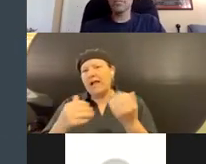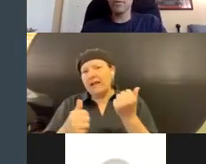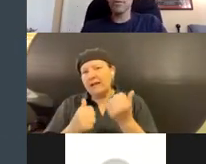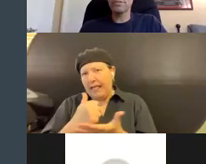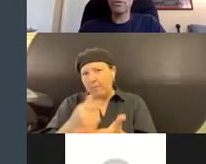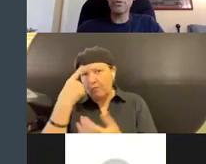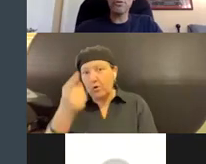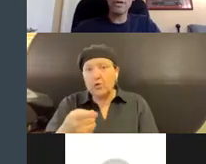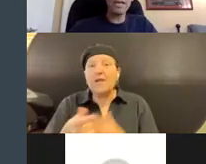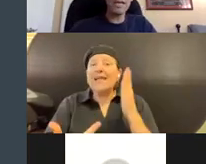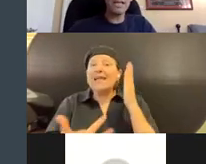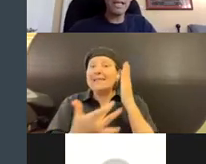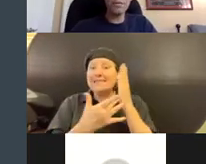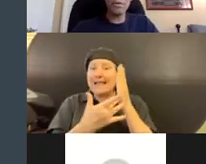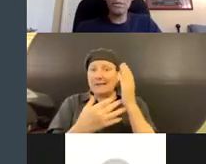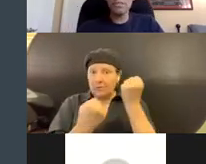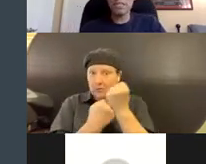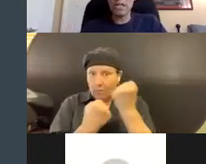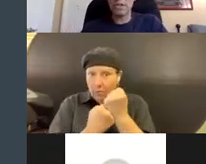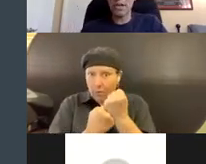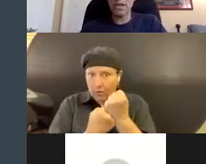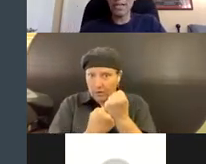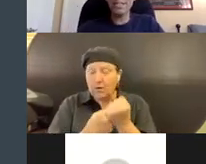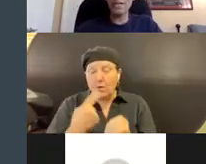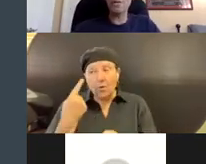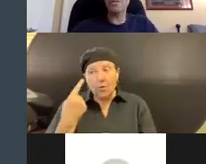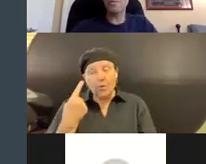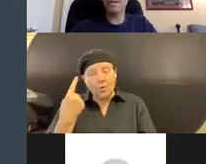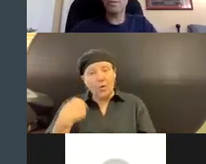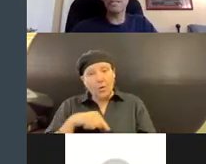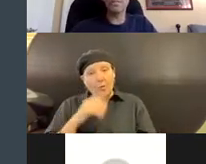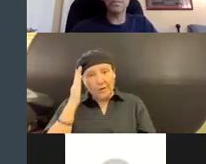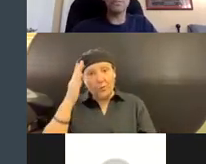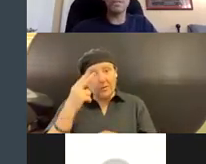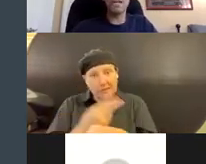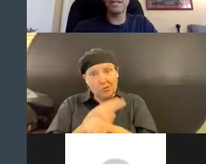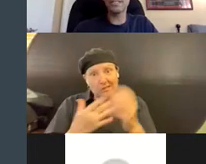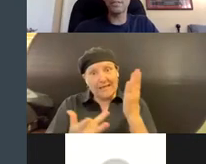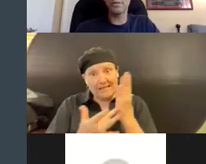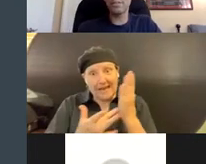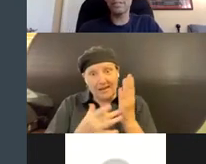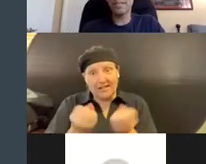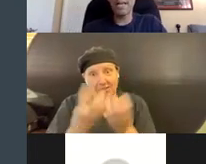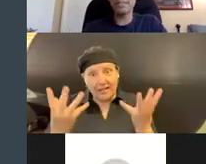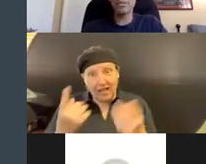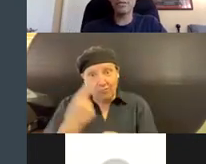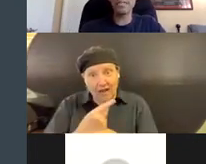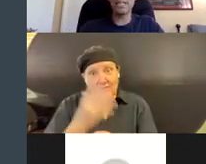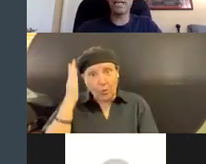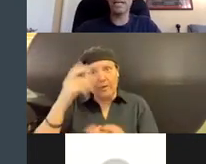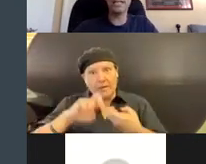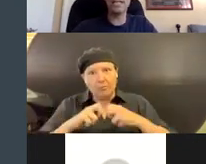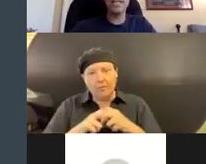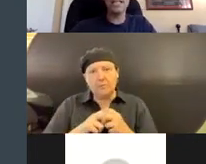Technical support. So given we're going to be using technology a lot, it's inevitable that we're going to run into some difficulties. And so here's the